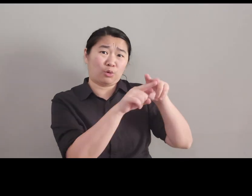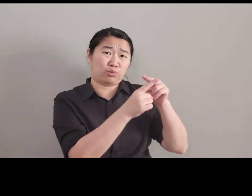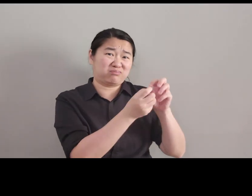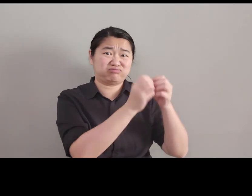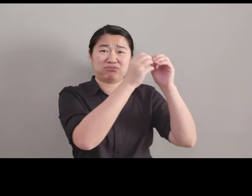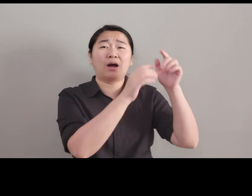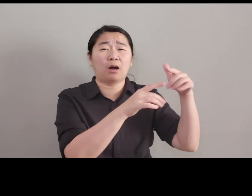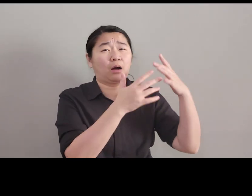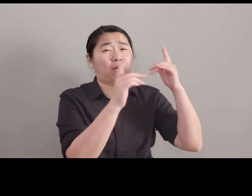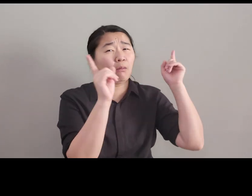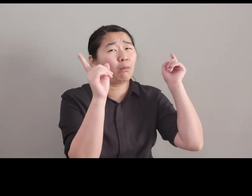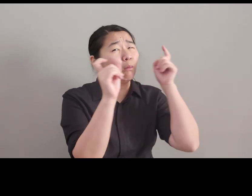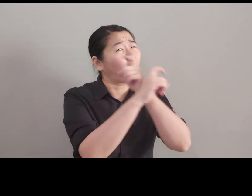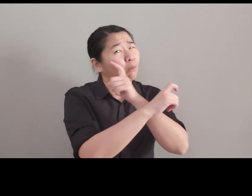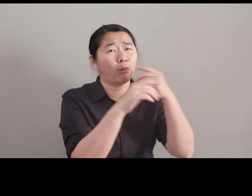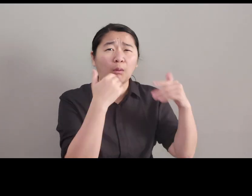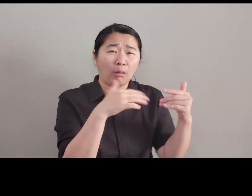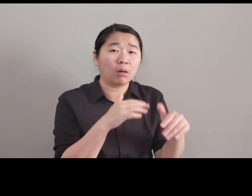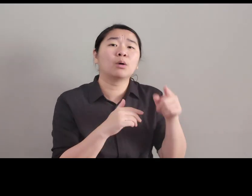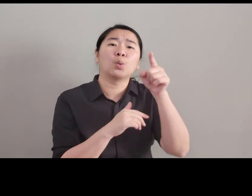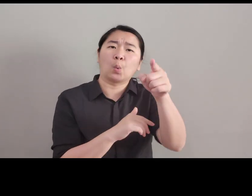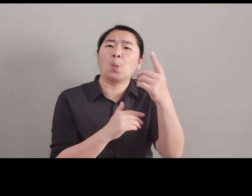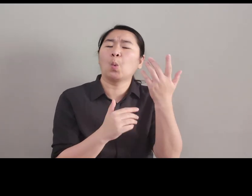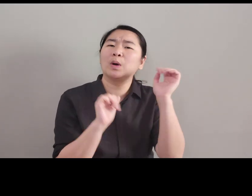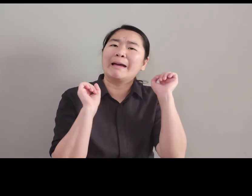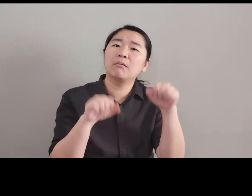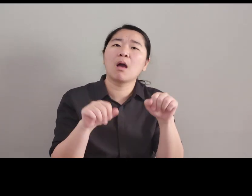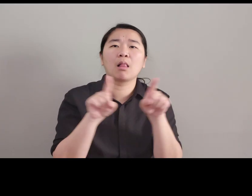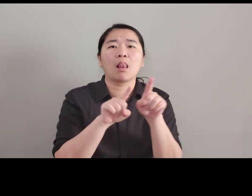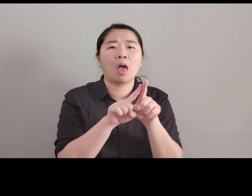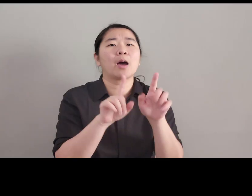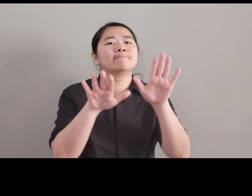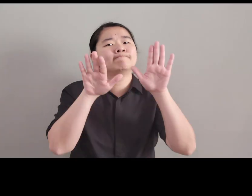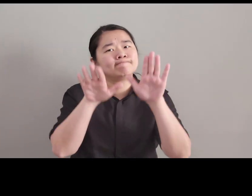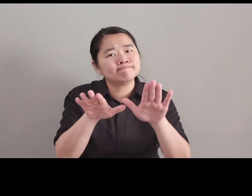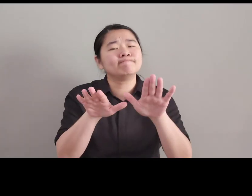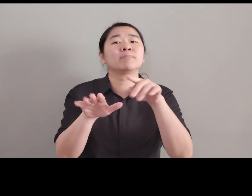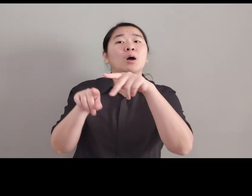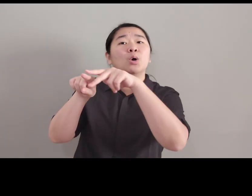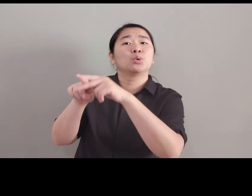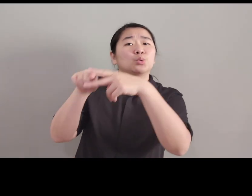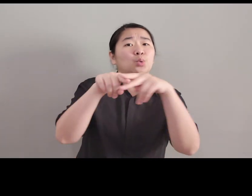gonna get badly maintained tools if you don't thoroughly fund it.